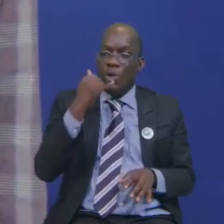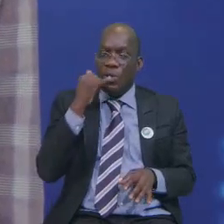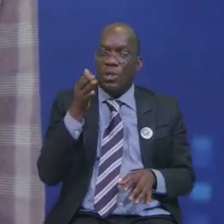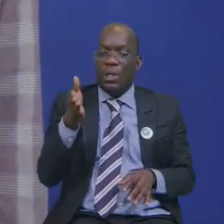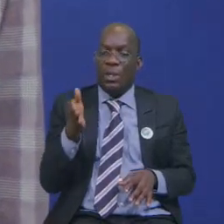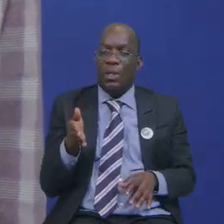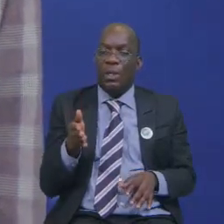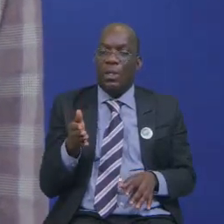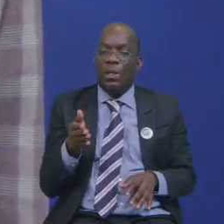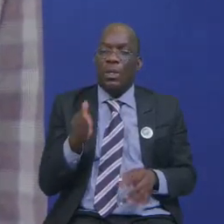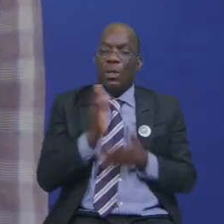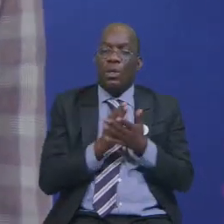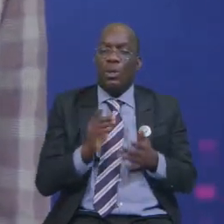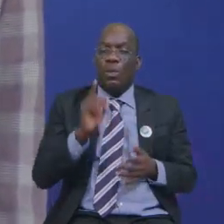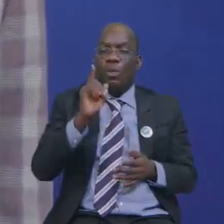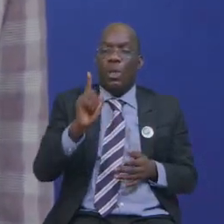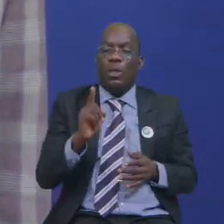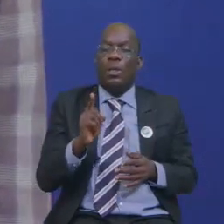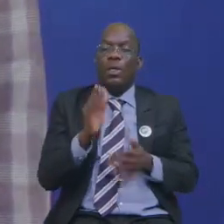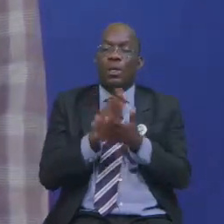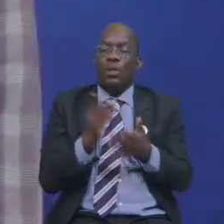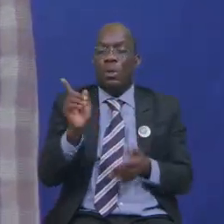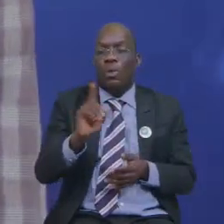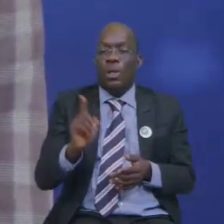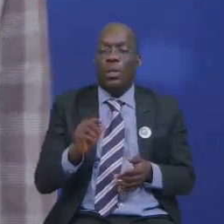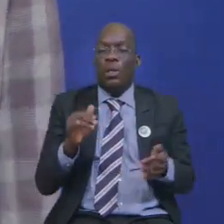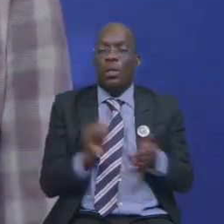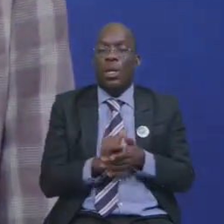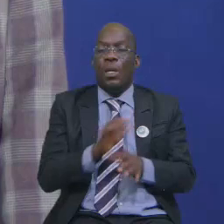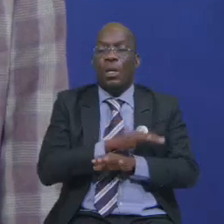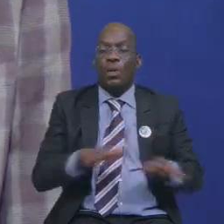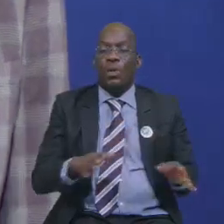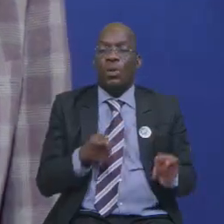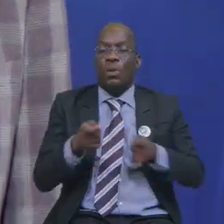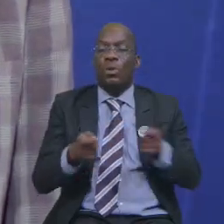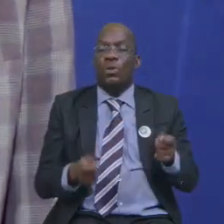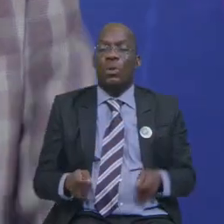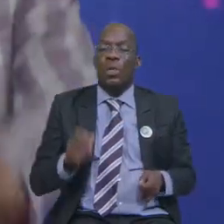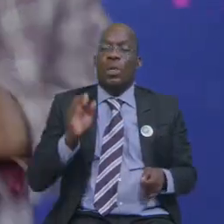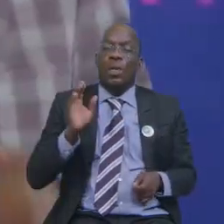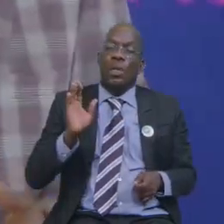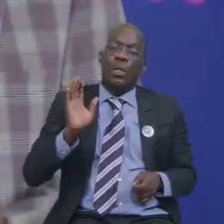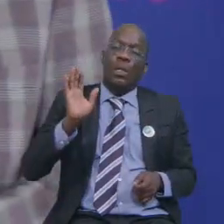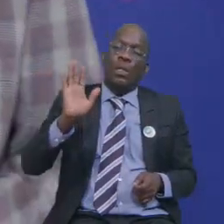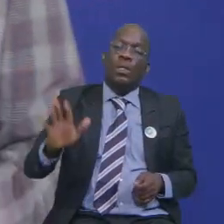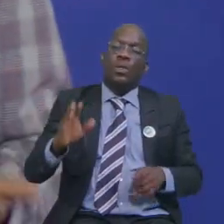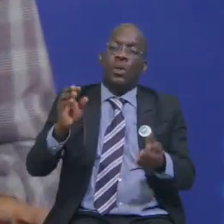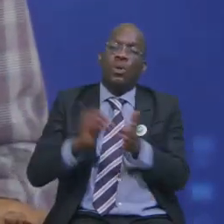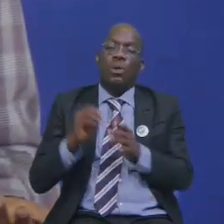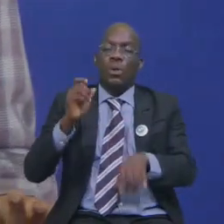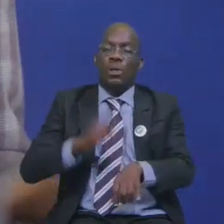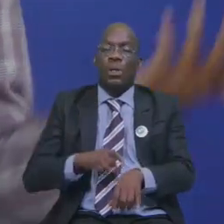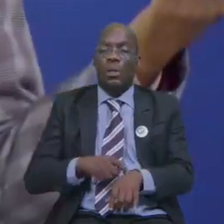somebody somewhere that does not control his own time and his own use of the phone,